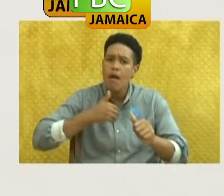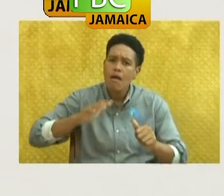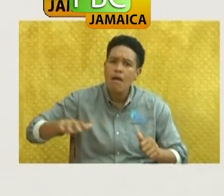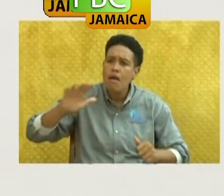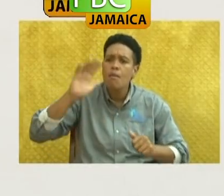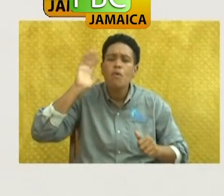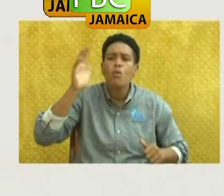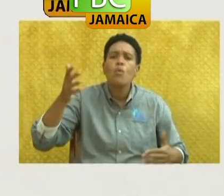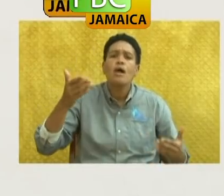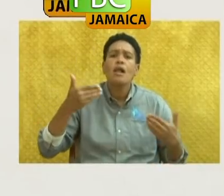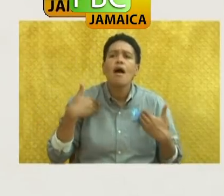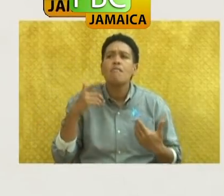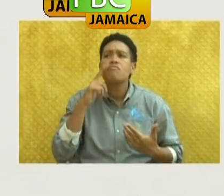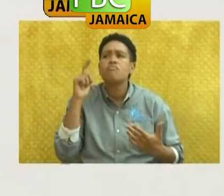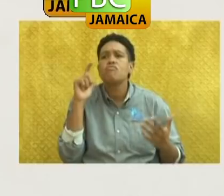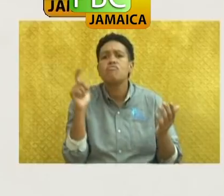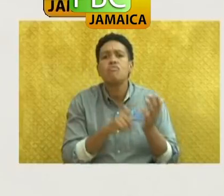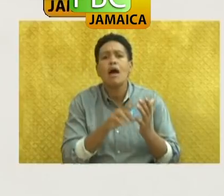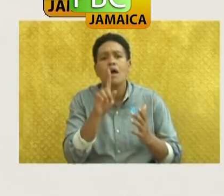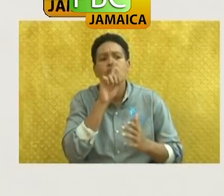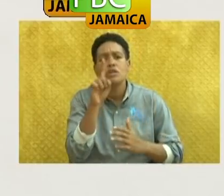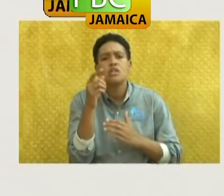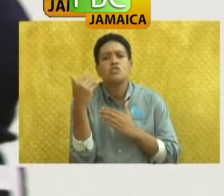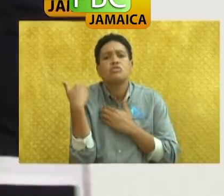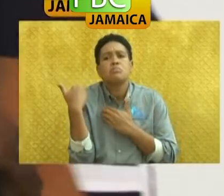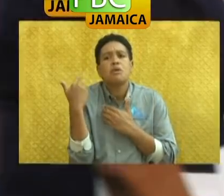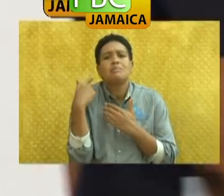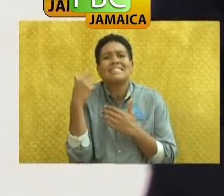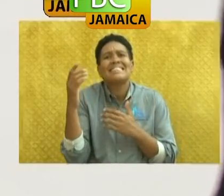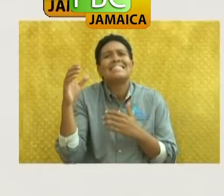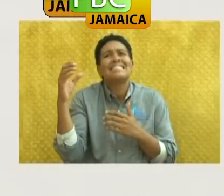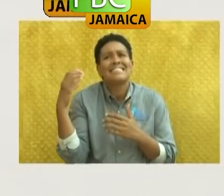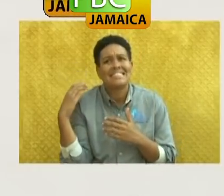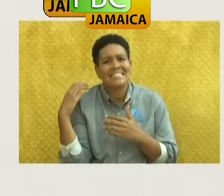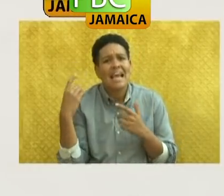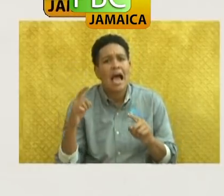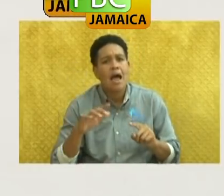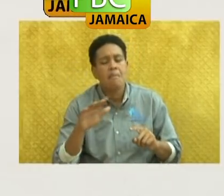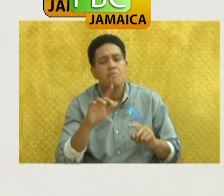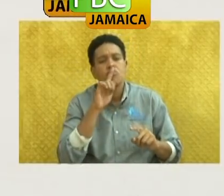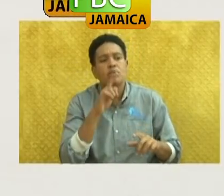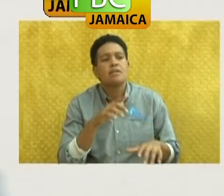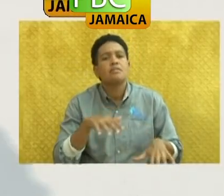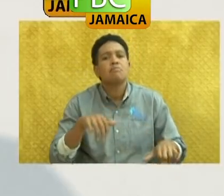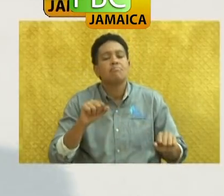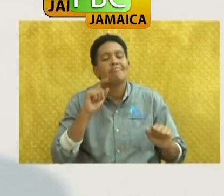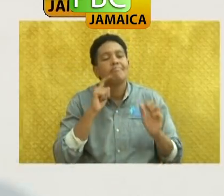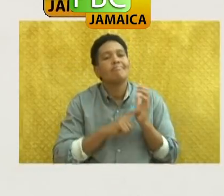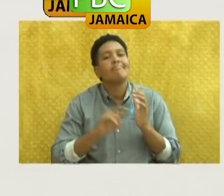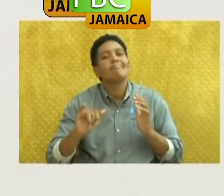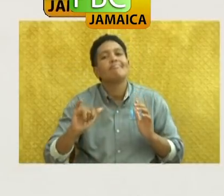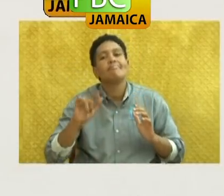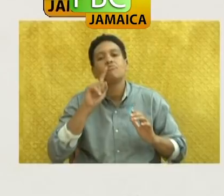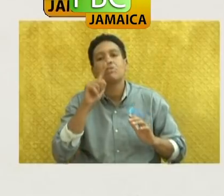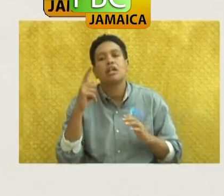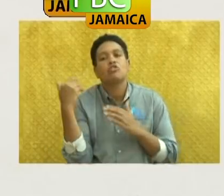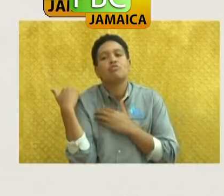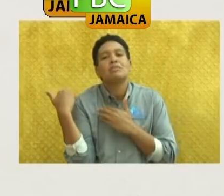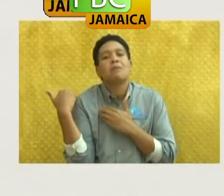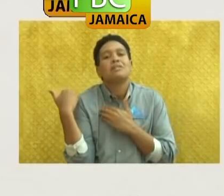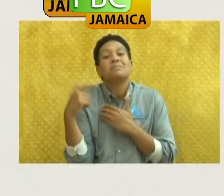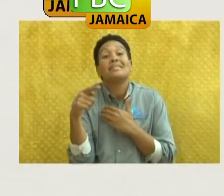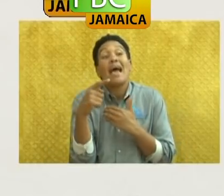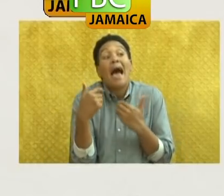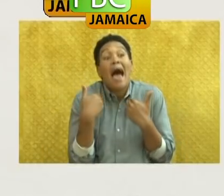will, having recognized the responsibility placed on them, come to recognize the responsibility that